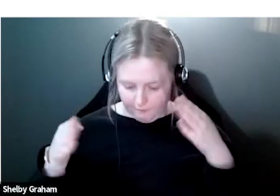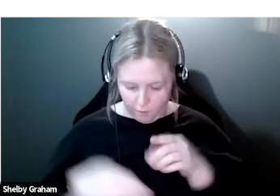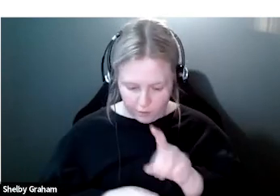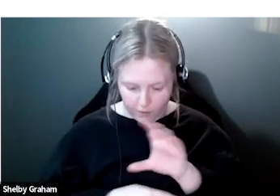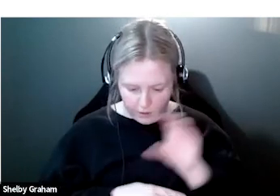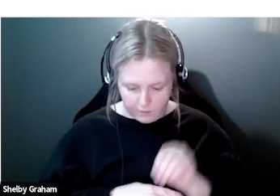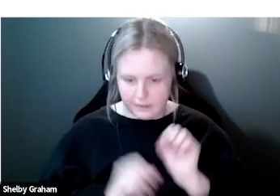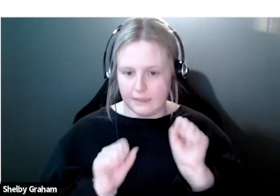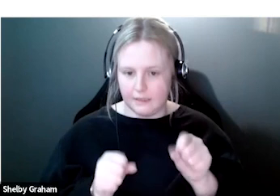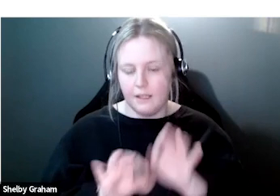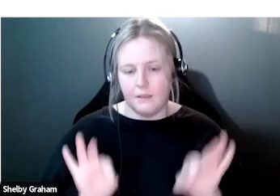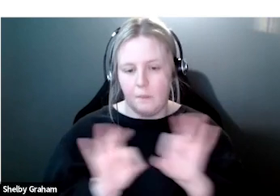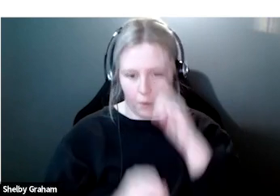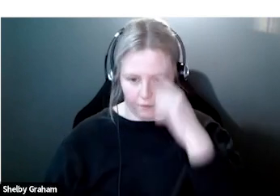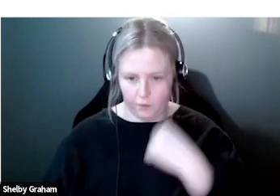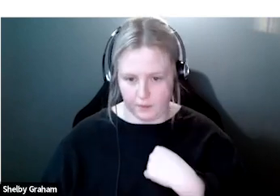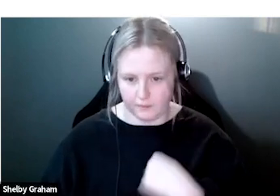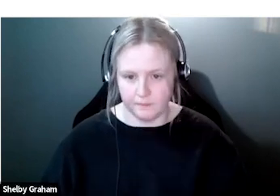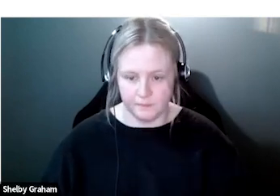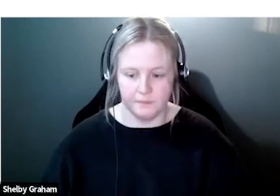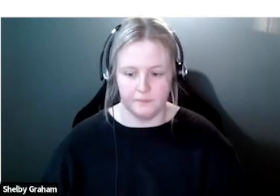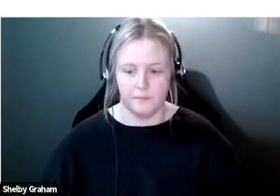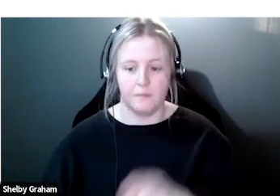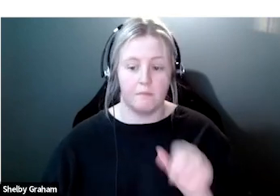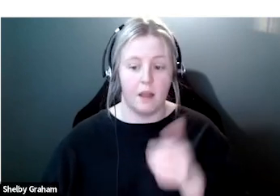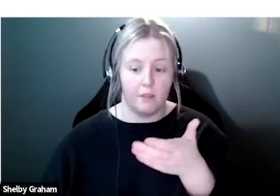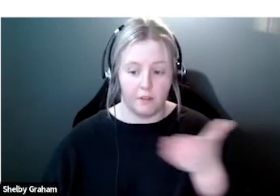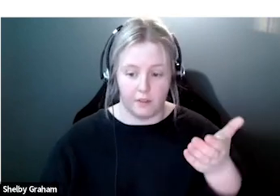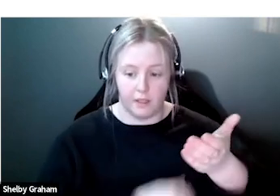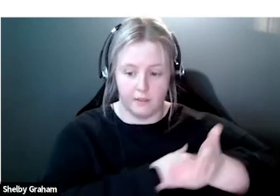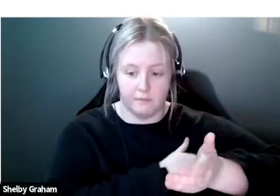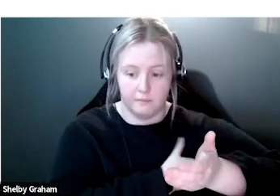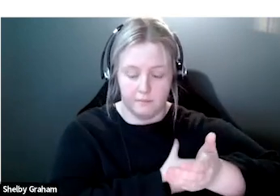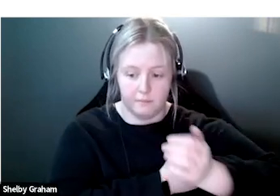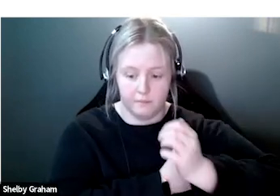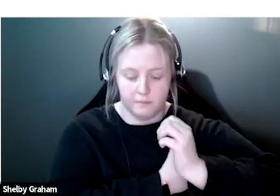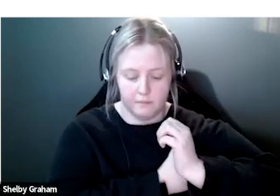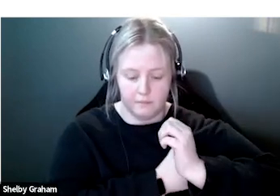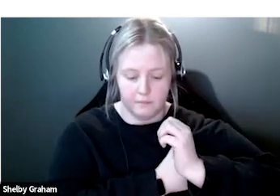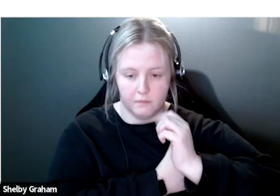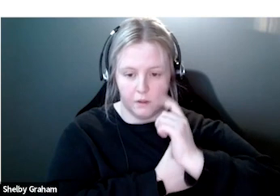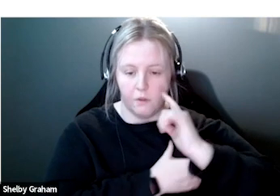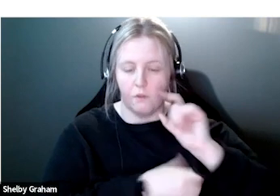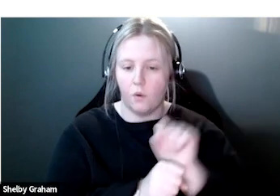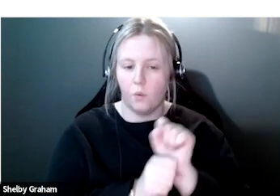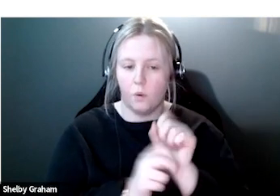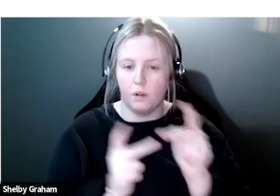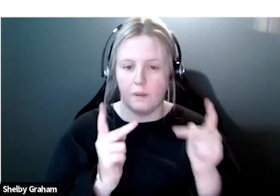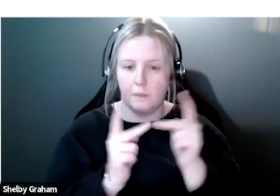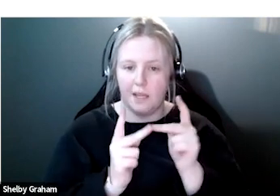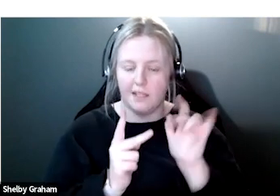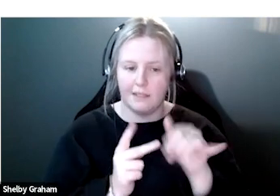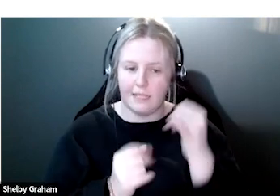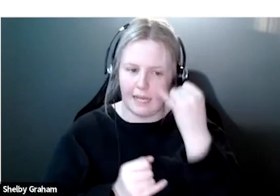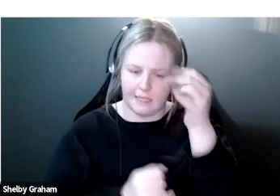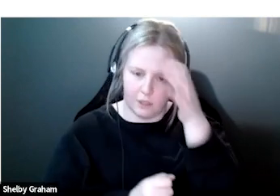important to me. Another piece in terms of neurodiversity or disability affirming workplaces is this idea of safety and compassion.